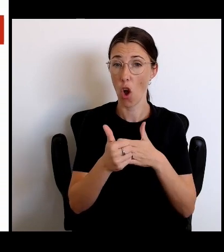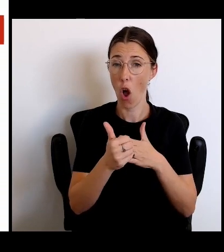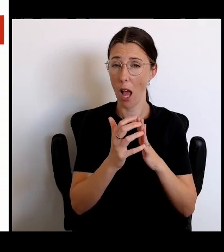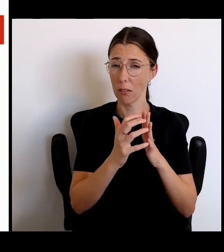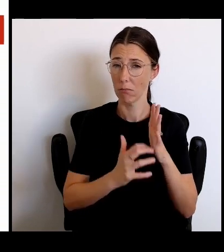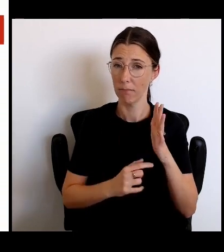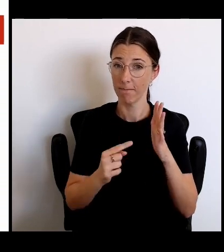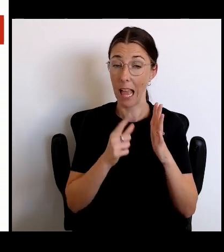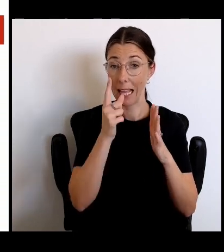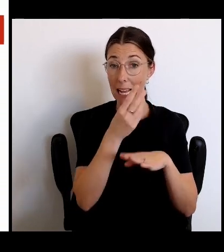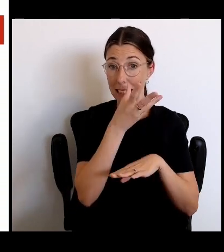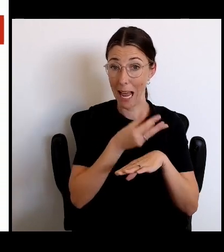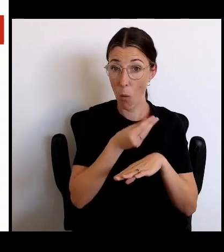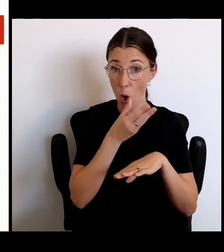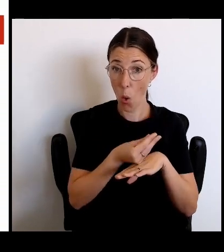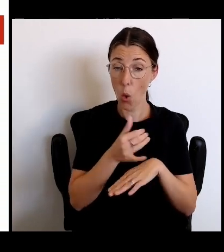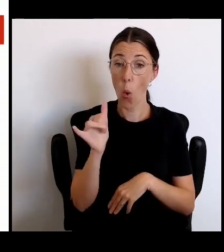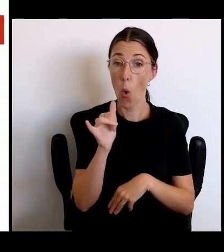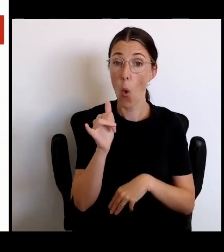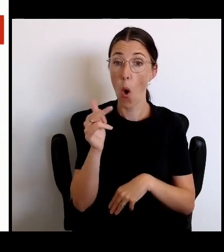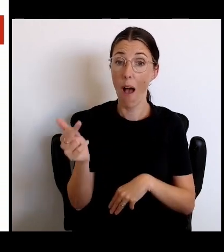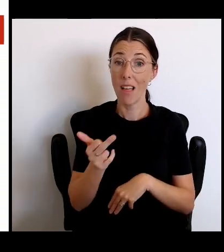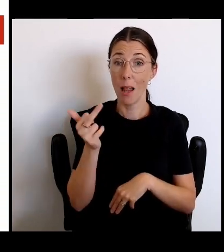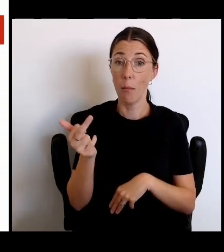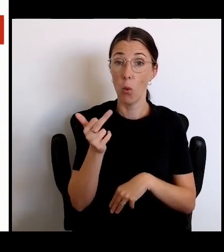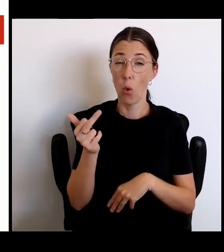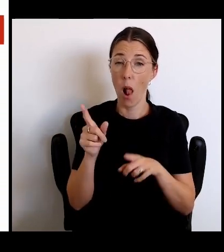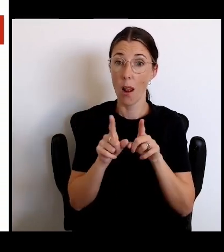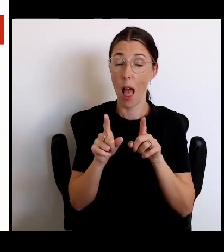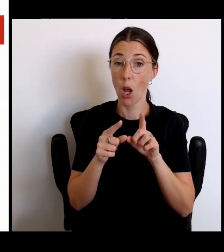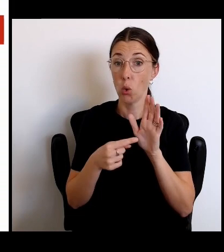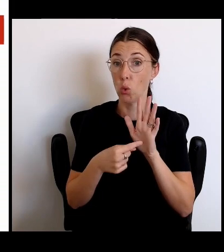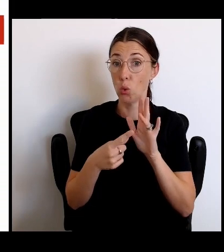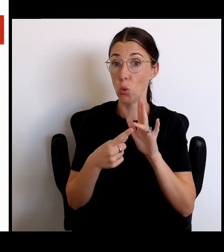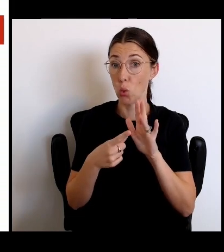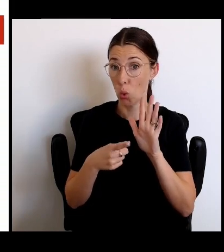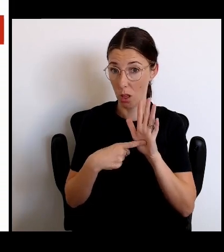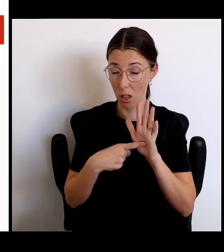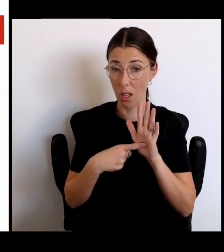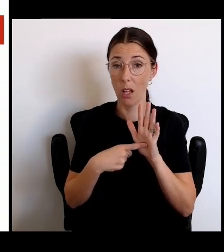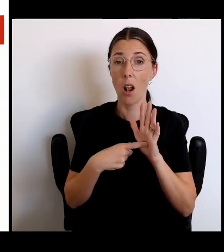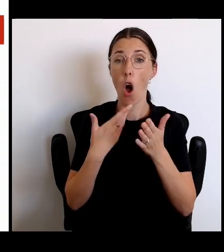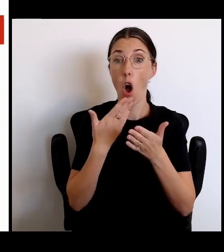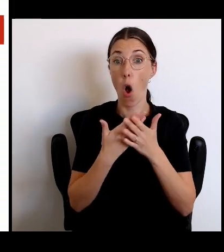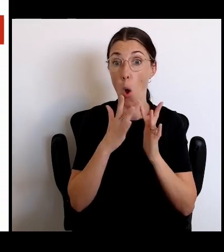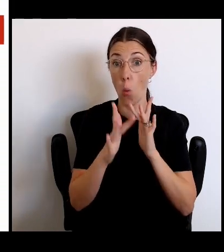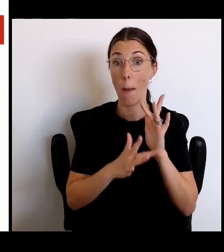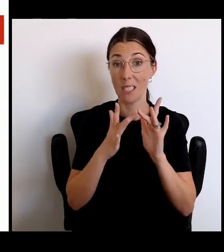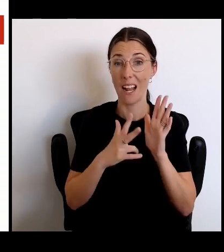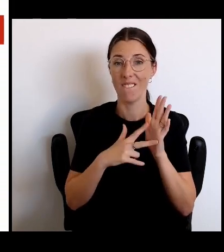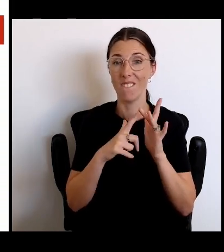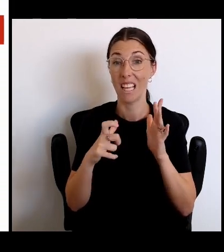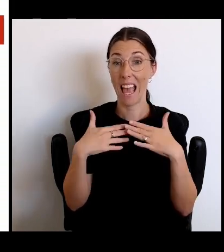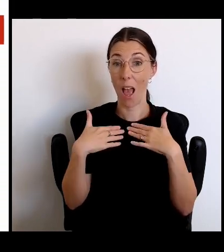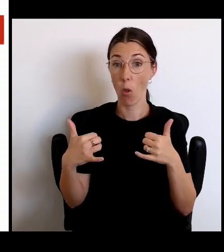either downloadable or it's available as an interactive tool on the VicHealth website or downloadable from us at the